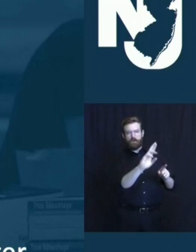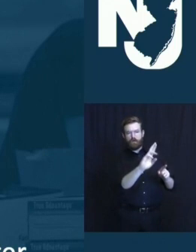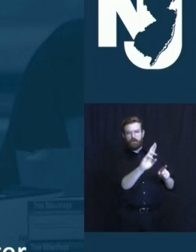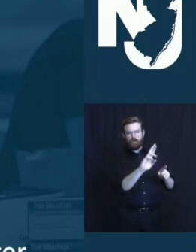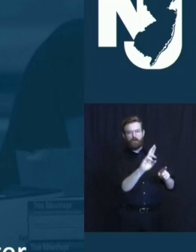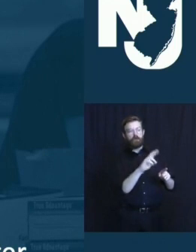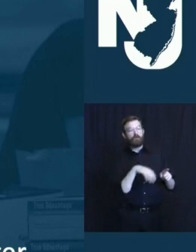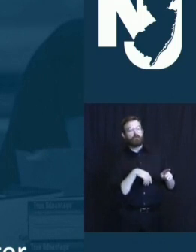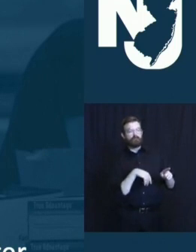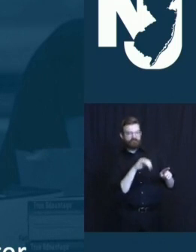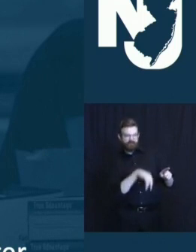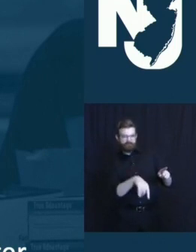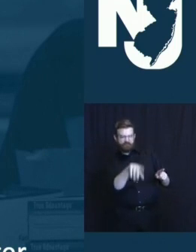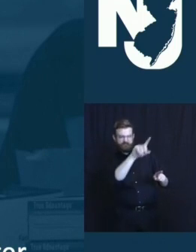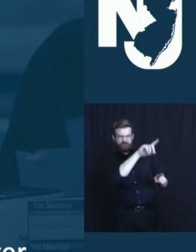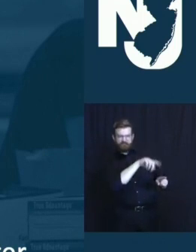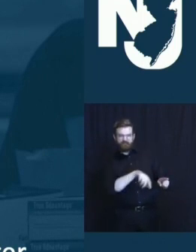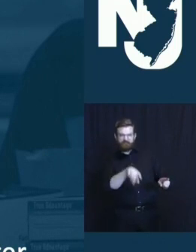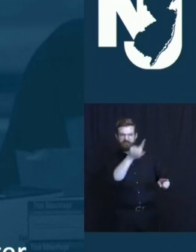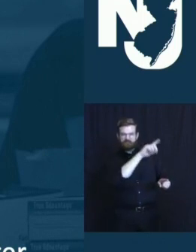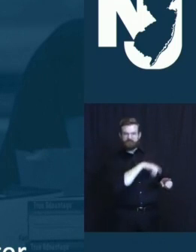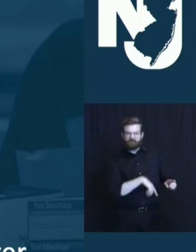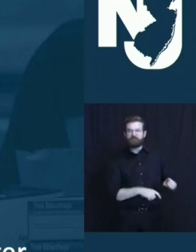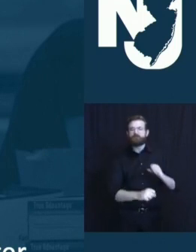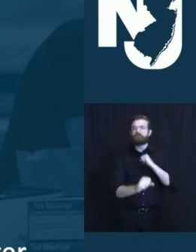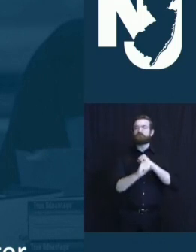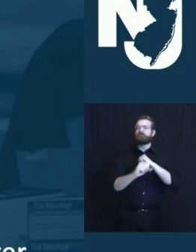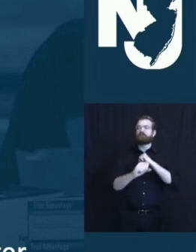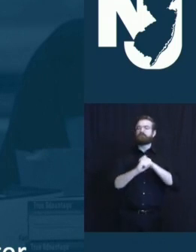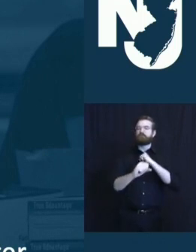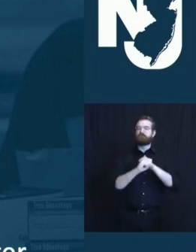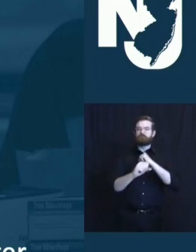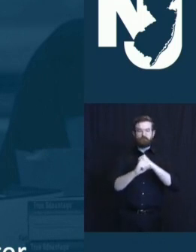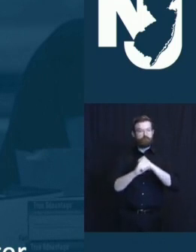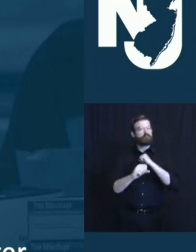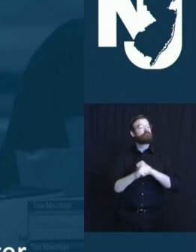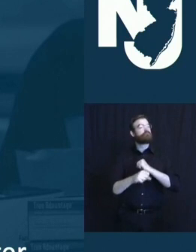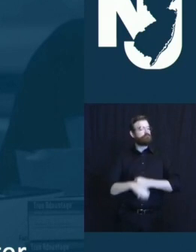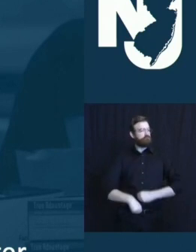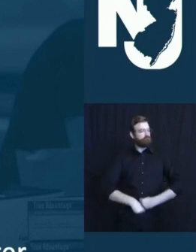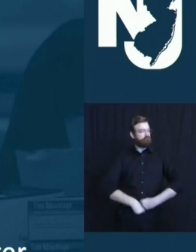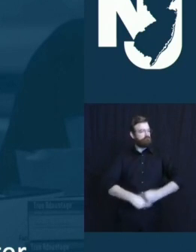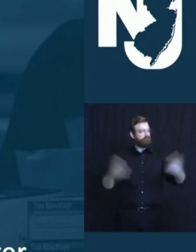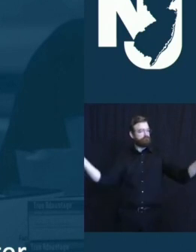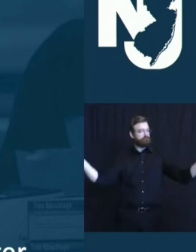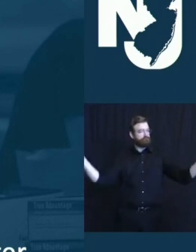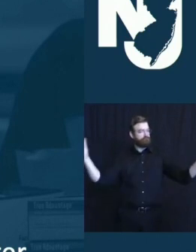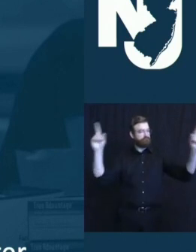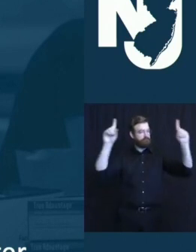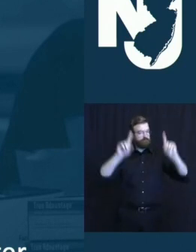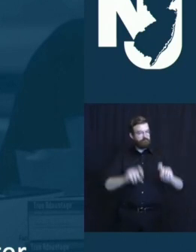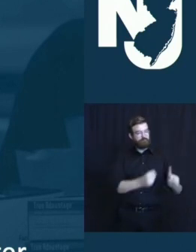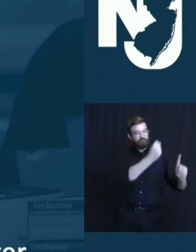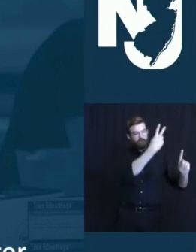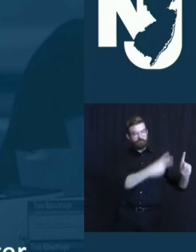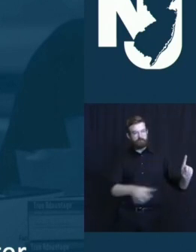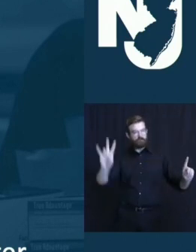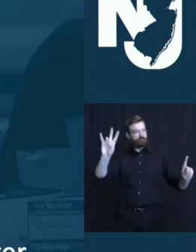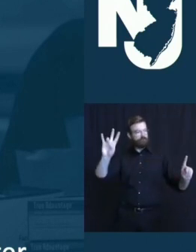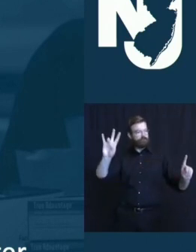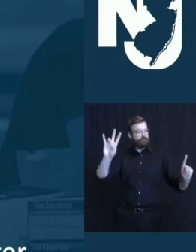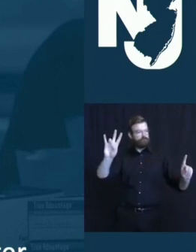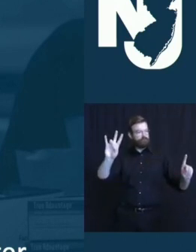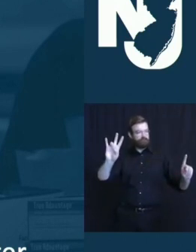day, Monday and Tuesday. Testing is free and open to all residents. And while an appointment is not needed, you can pre-register